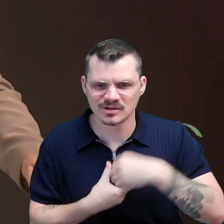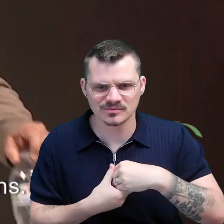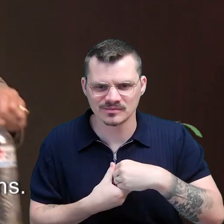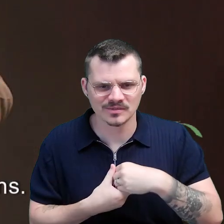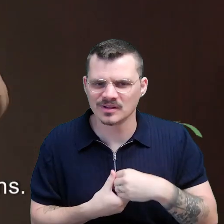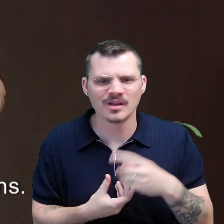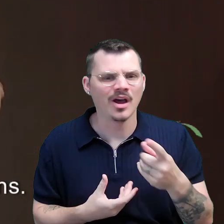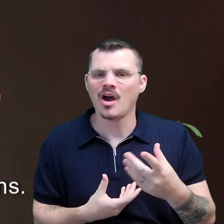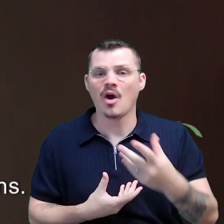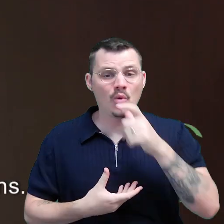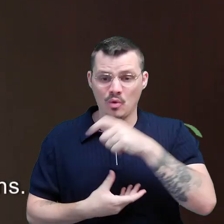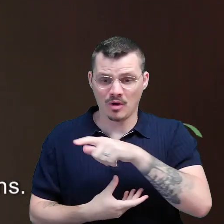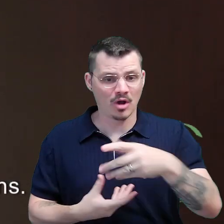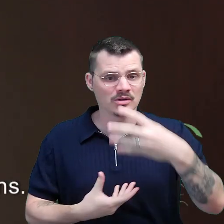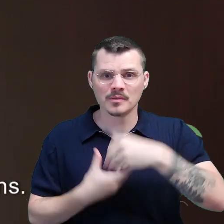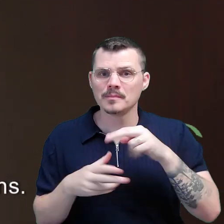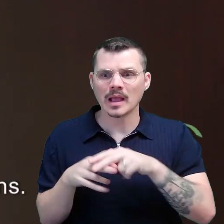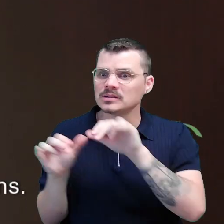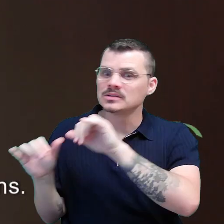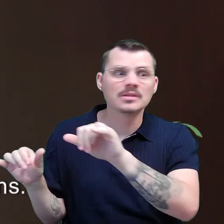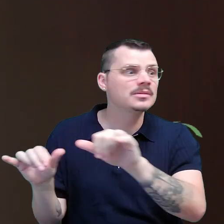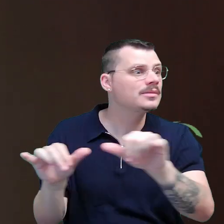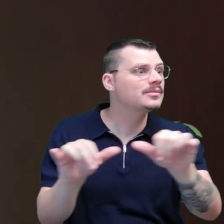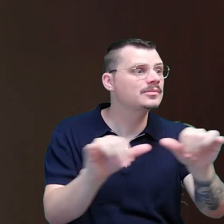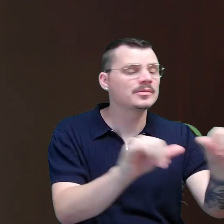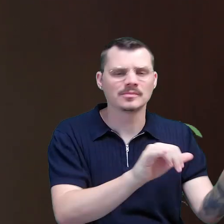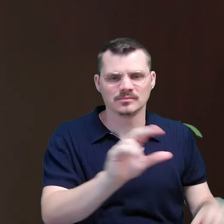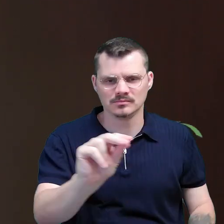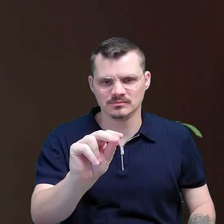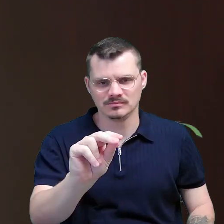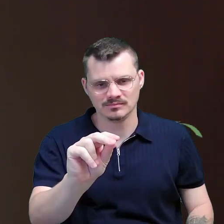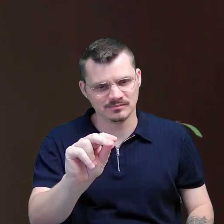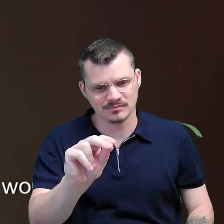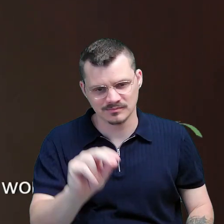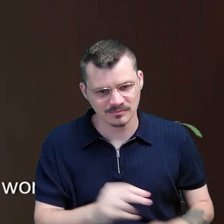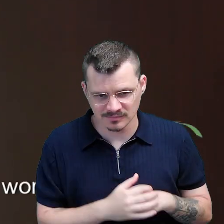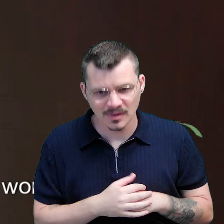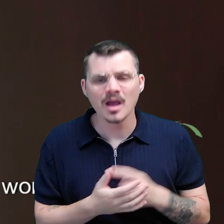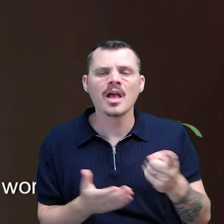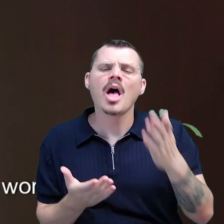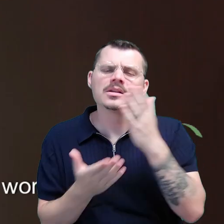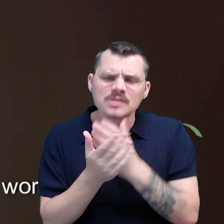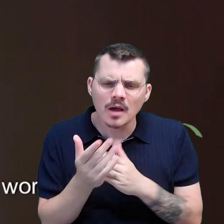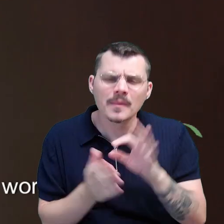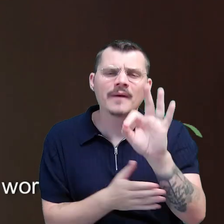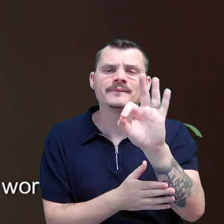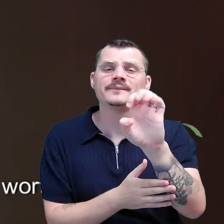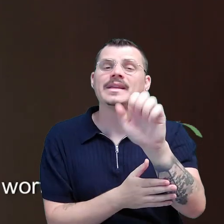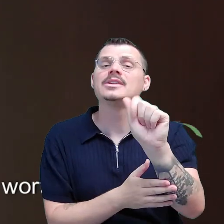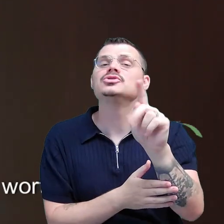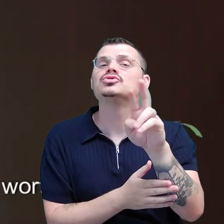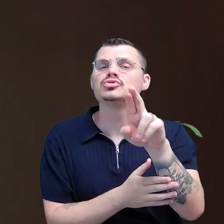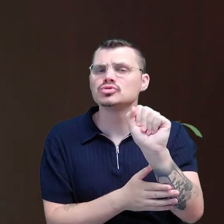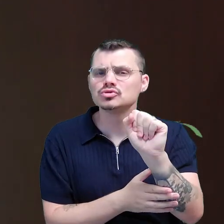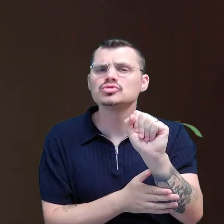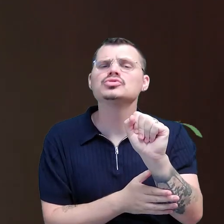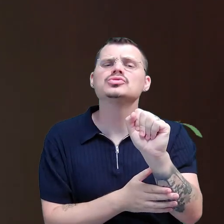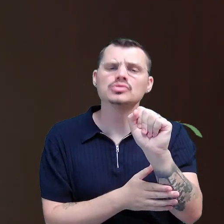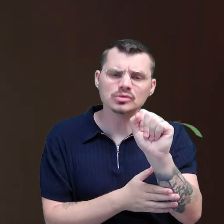not carbon copies of each other by any means. There are some consistent features that are